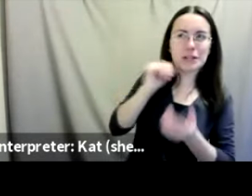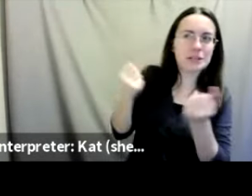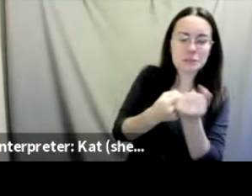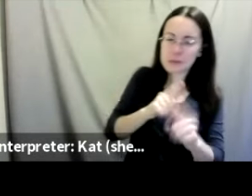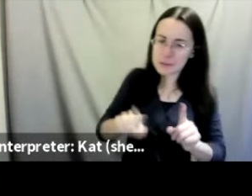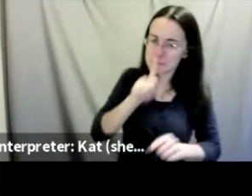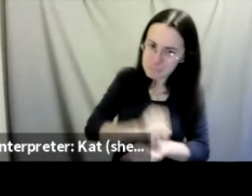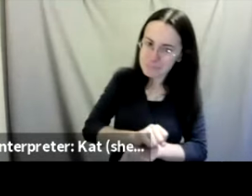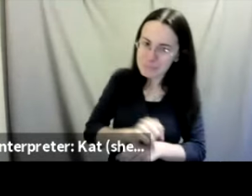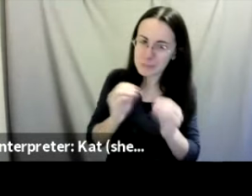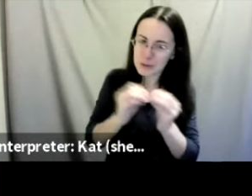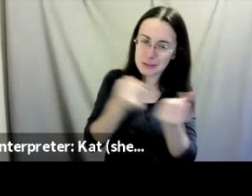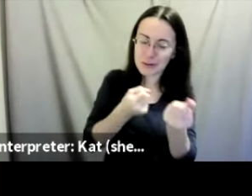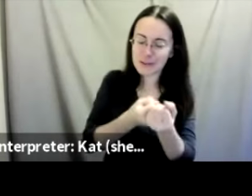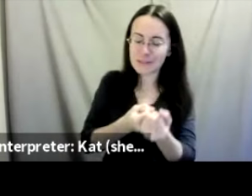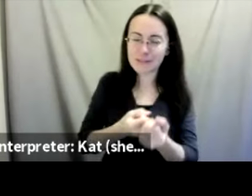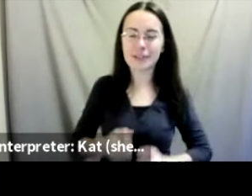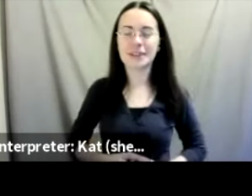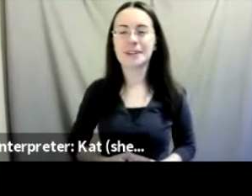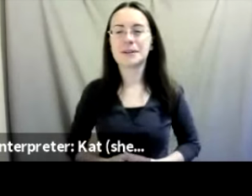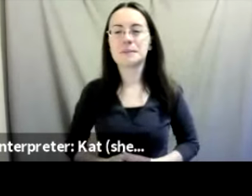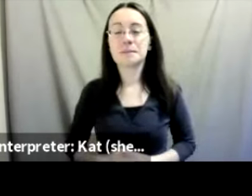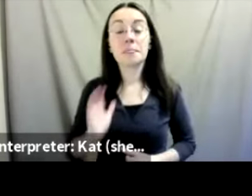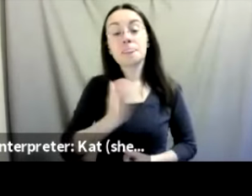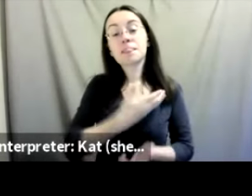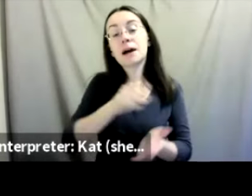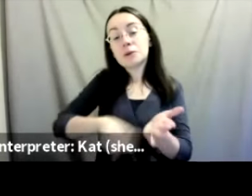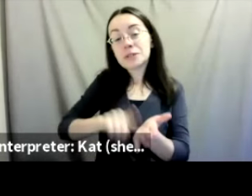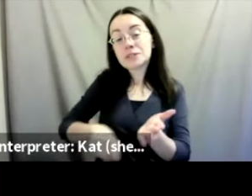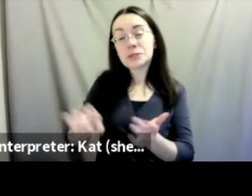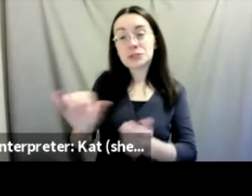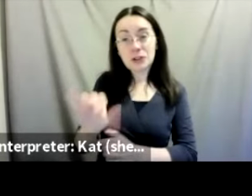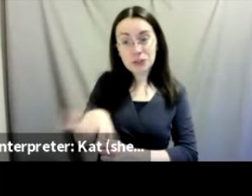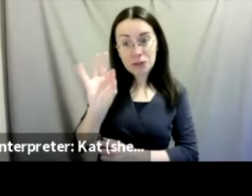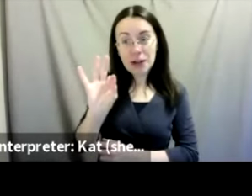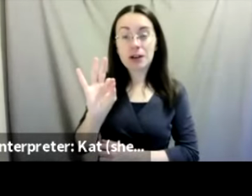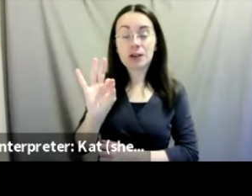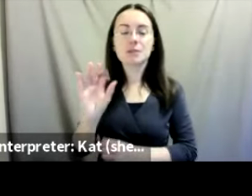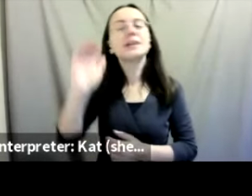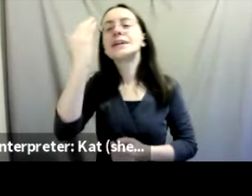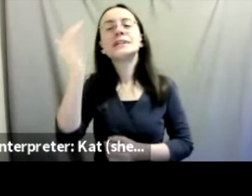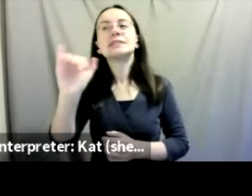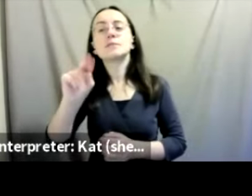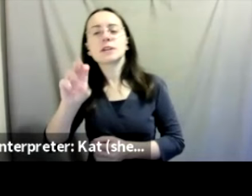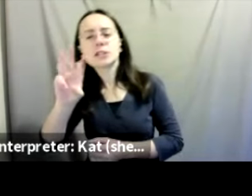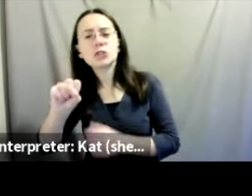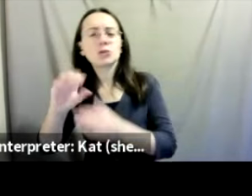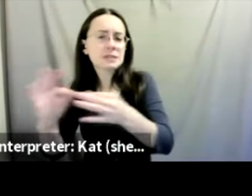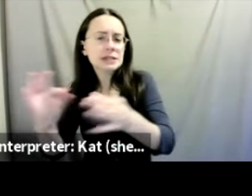like, while it seems like we hear constantly like in the news or online that